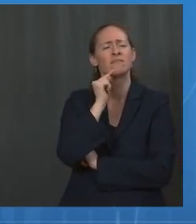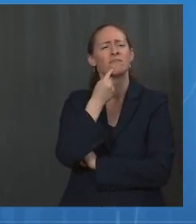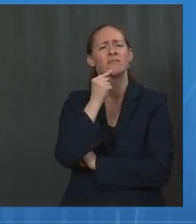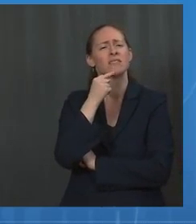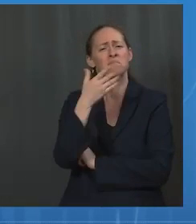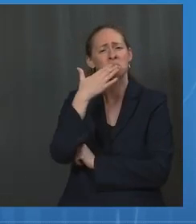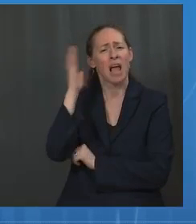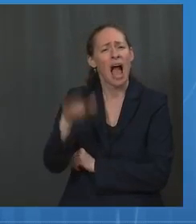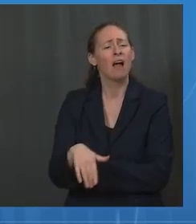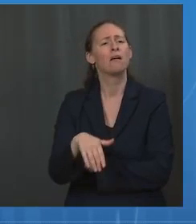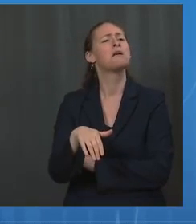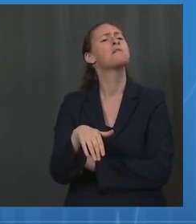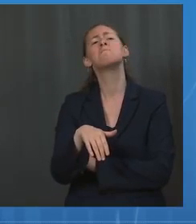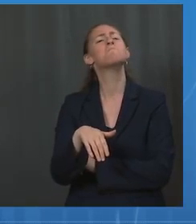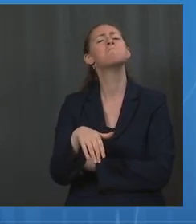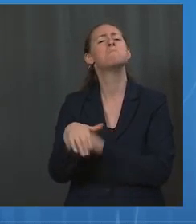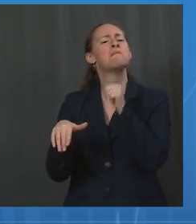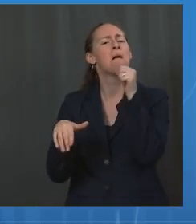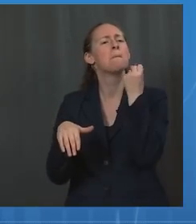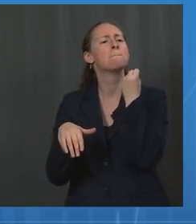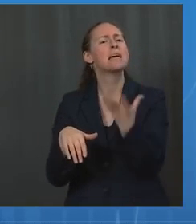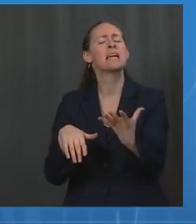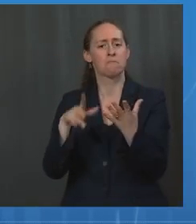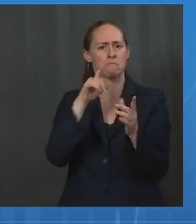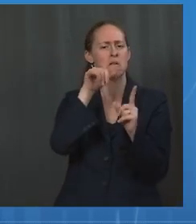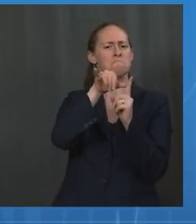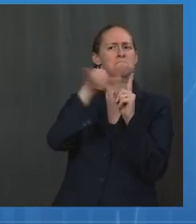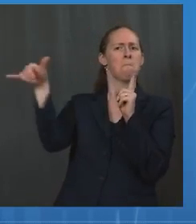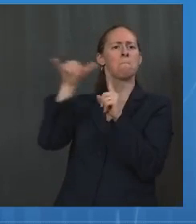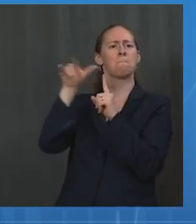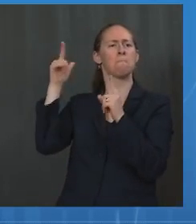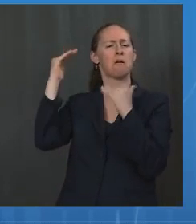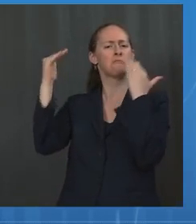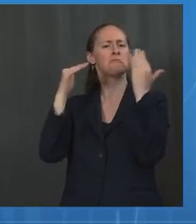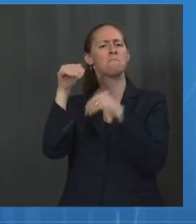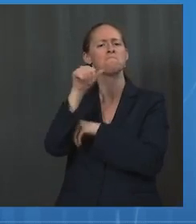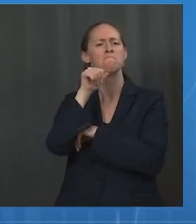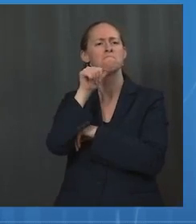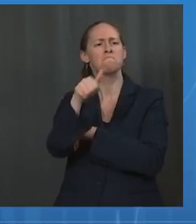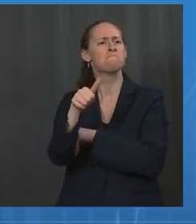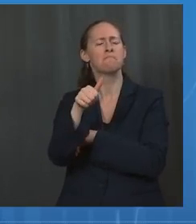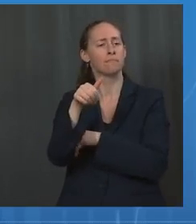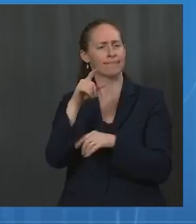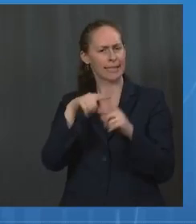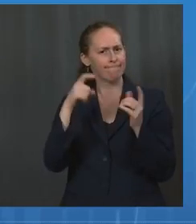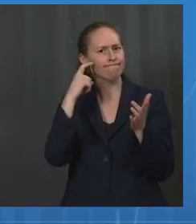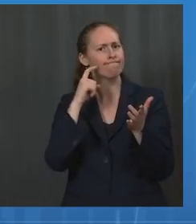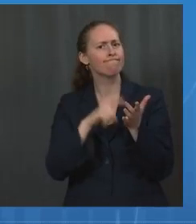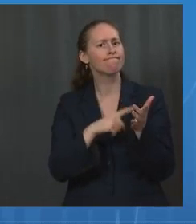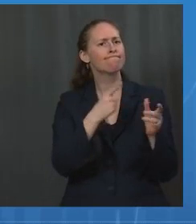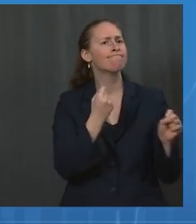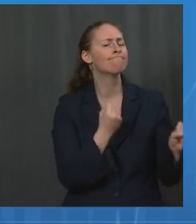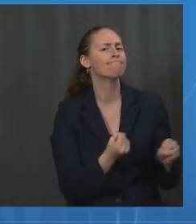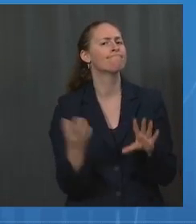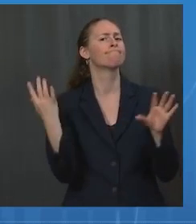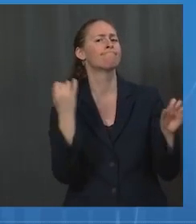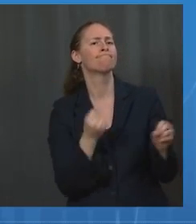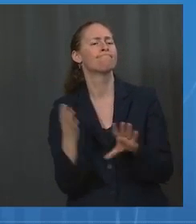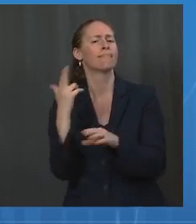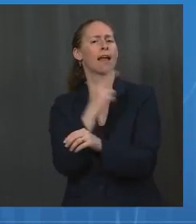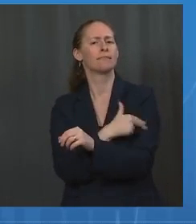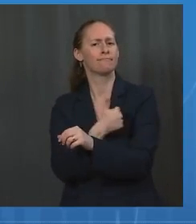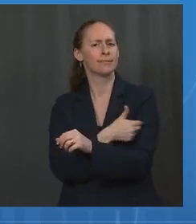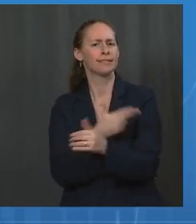age groups, we have seen increases in pediatric cases and hospitalizations over the last few weeks, which is likely the result of